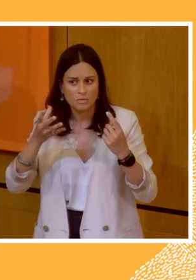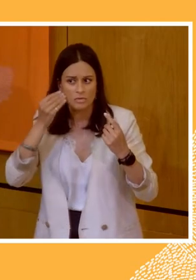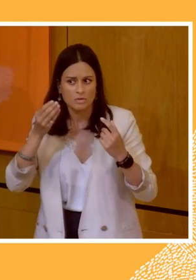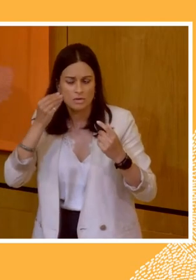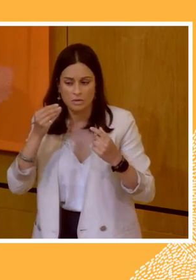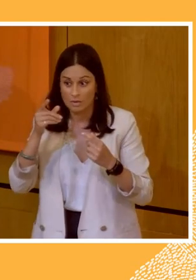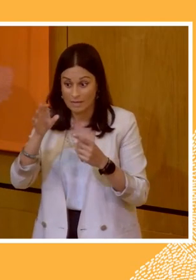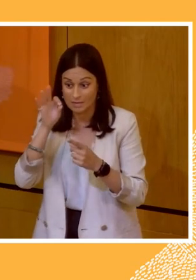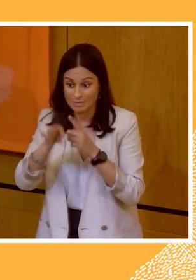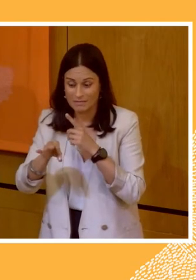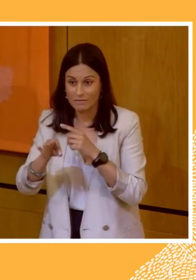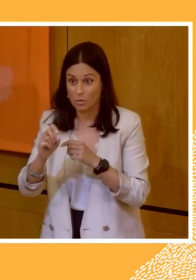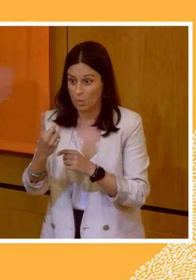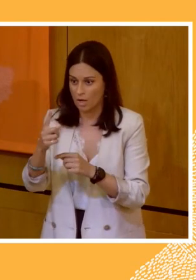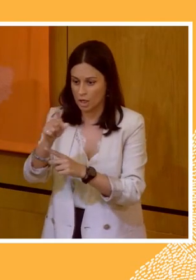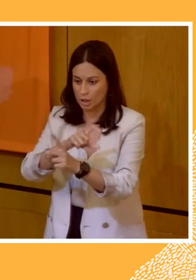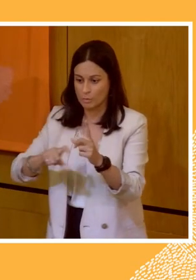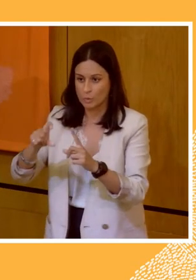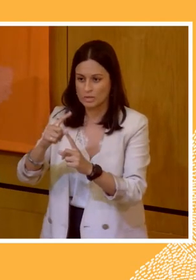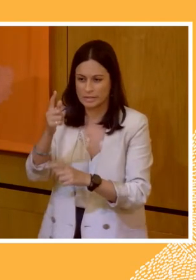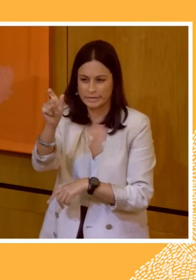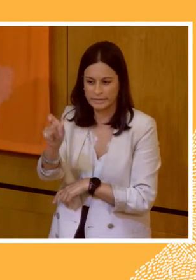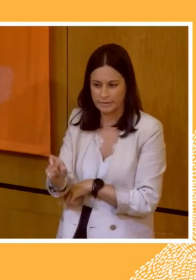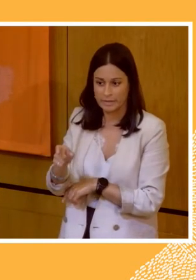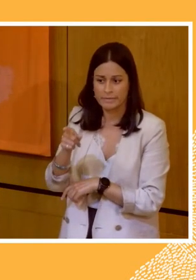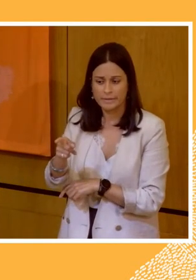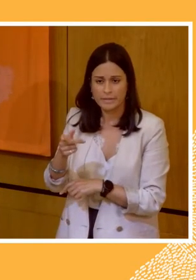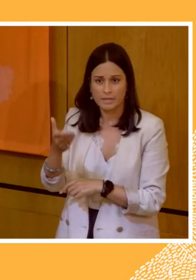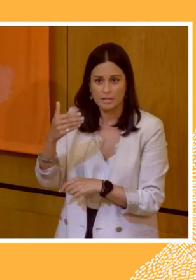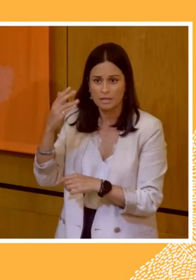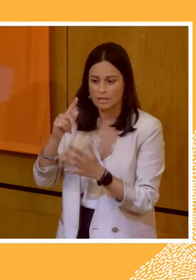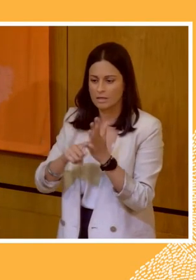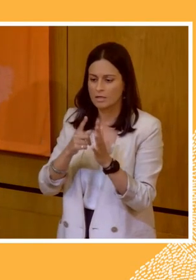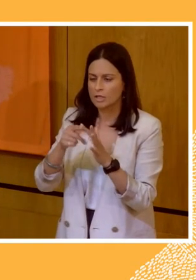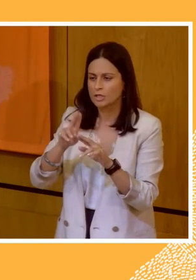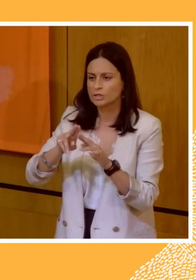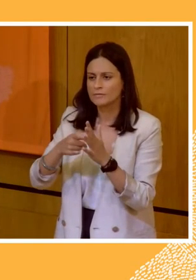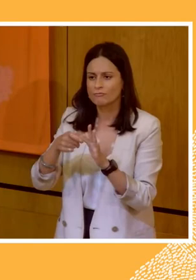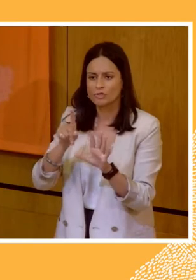were specifically with one community member who used to be, he's called Jeffrey,